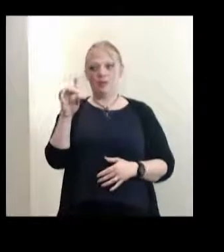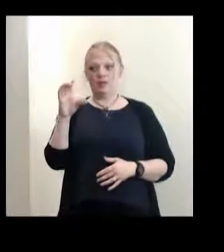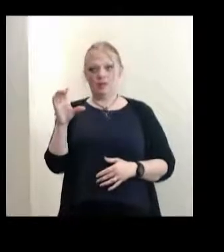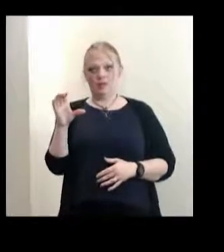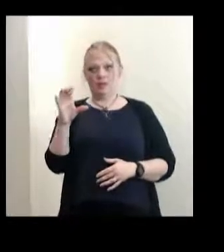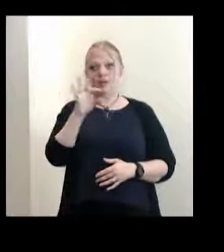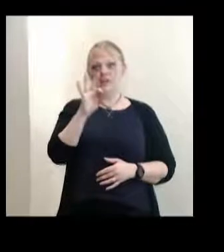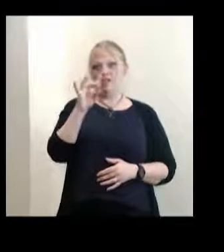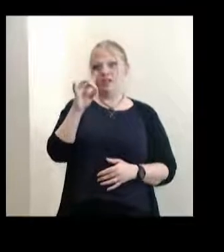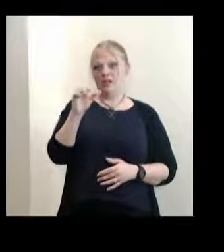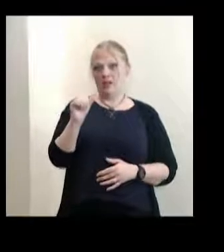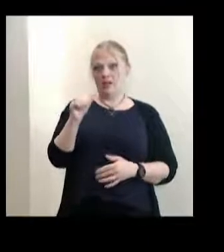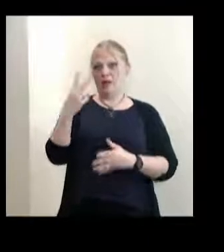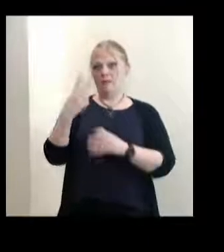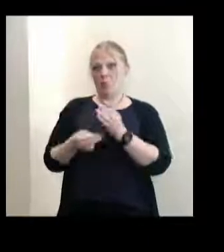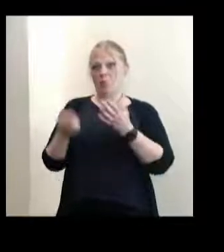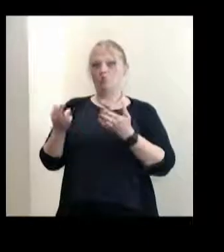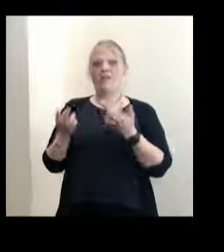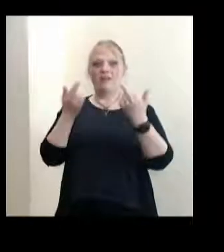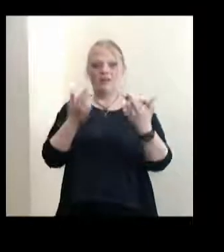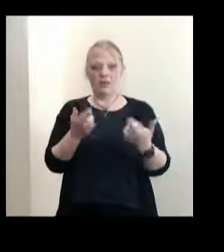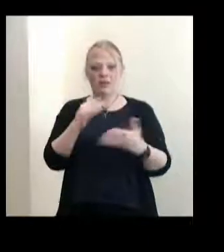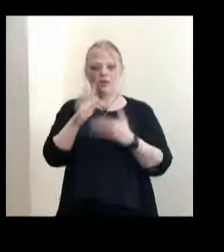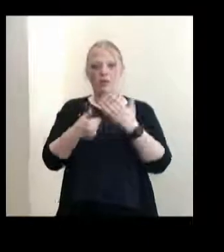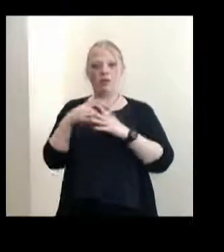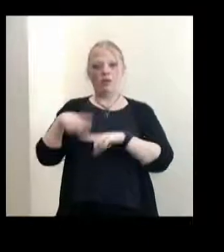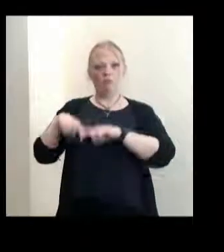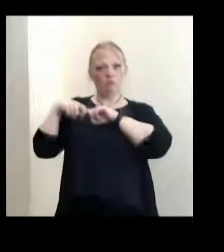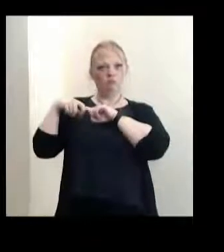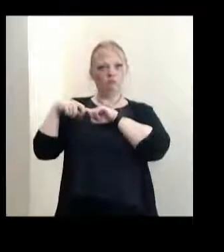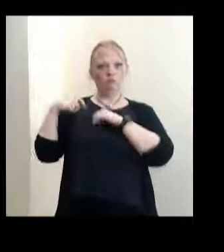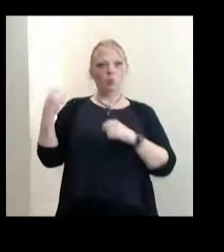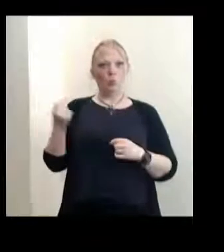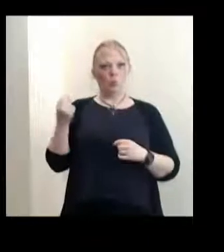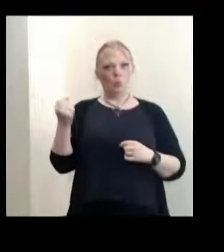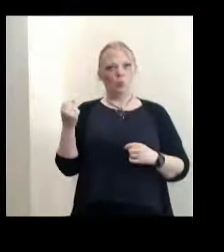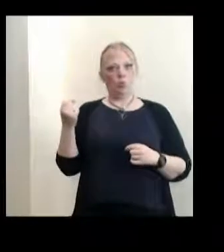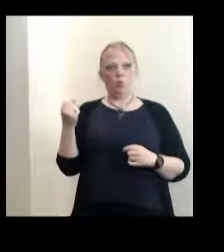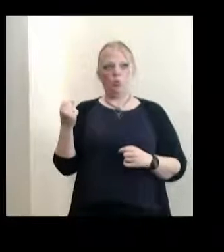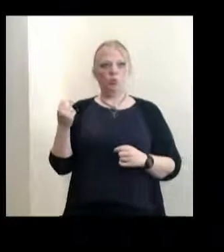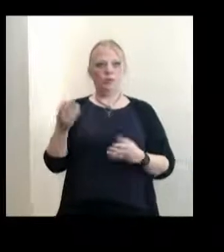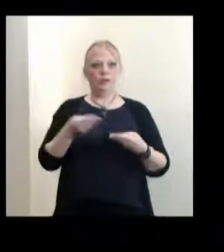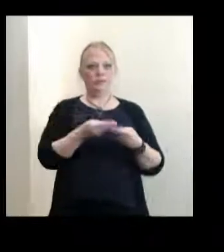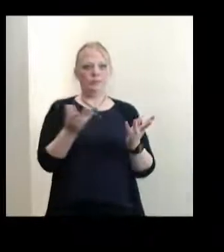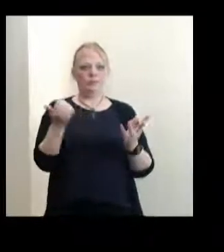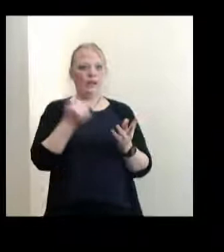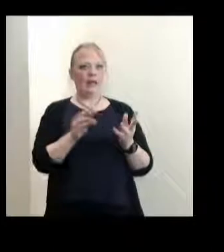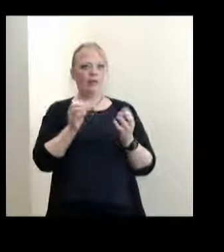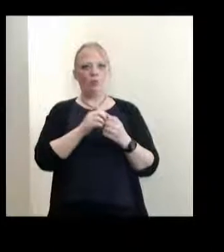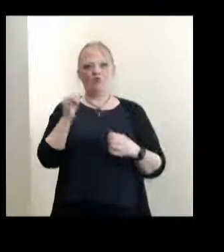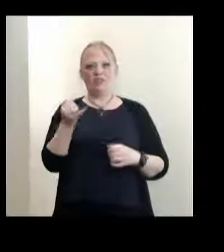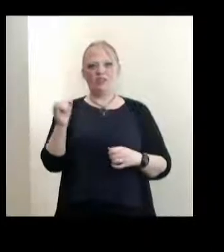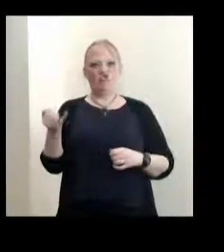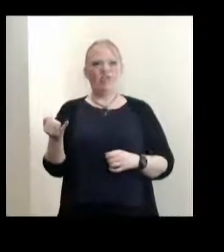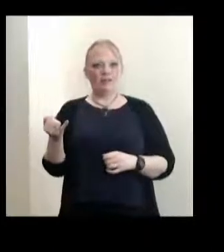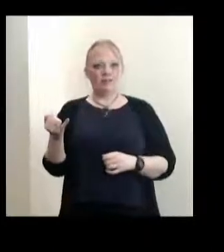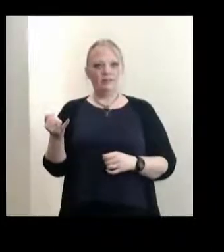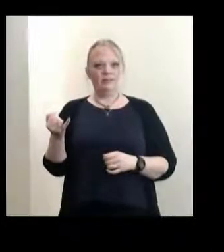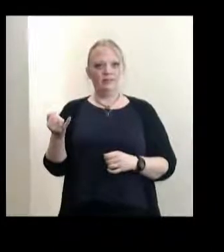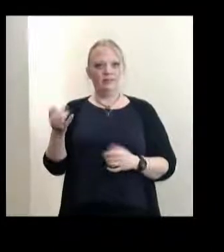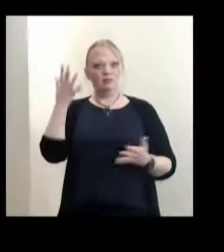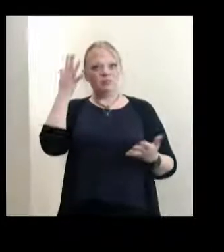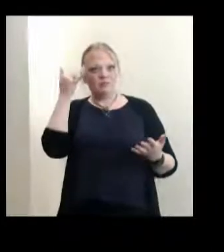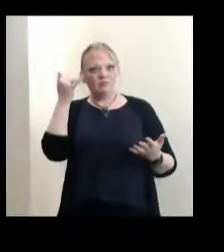FDA recommended that we all take a pause on distributing any more Johnson & Johnson because